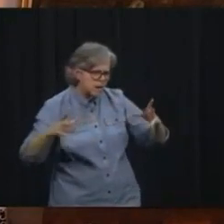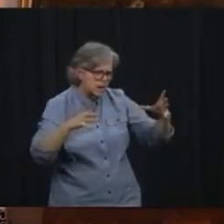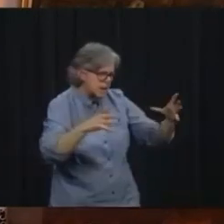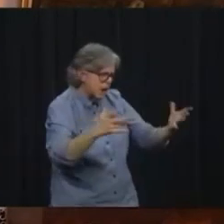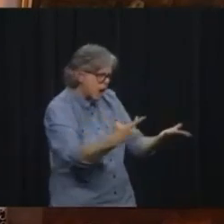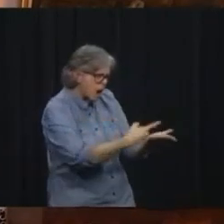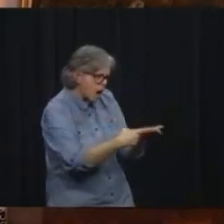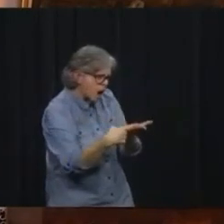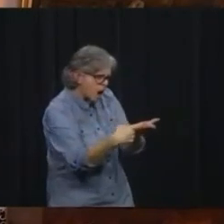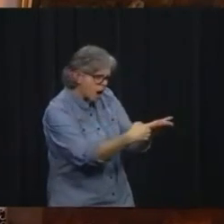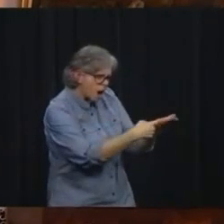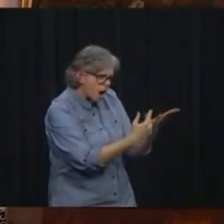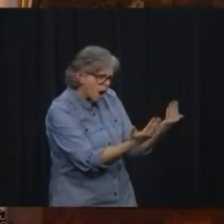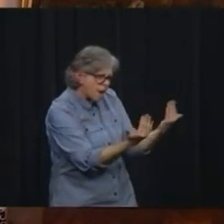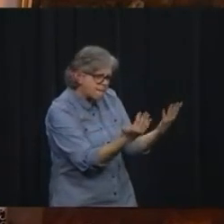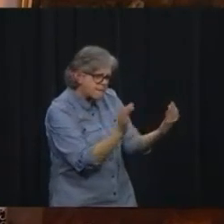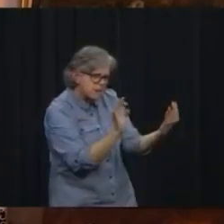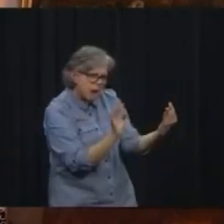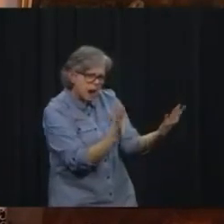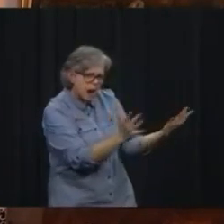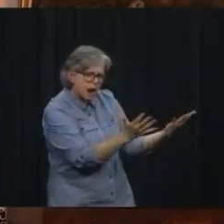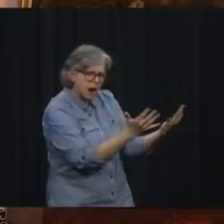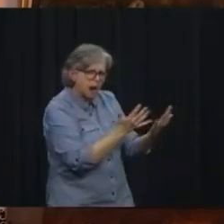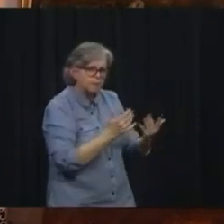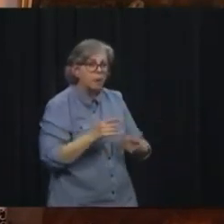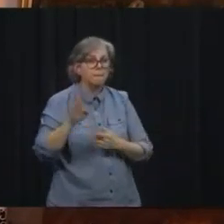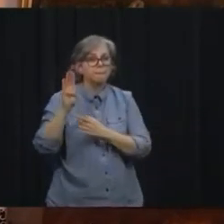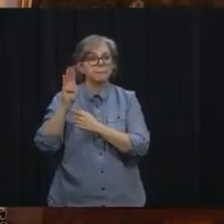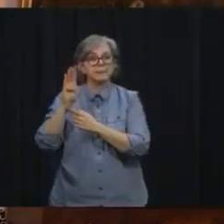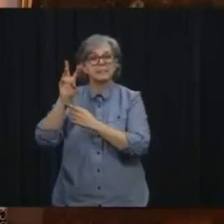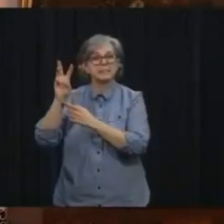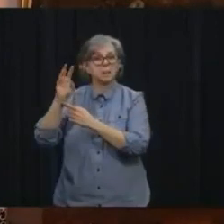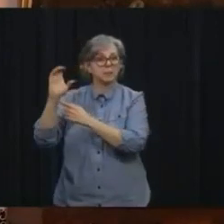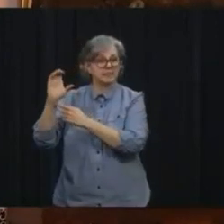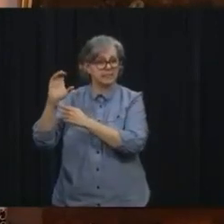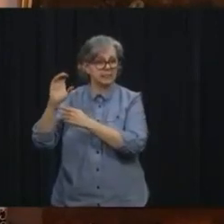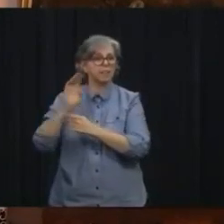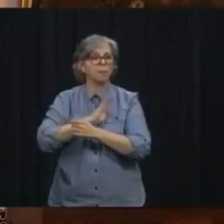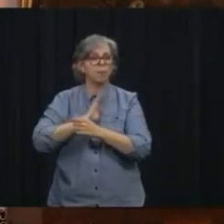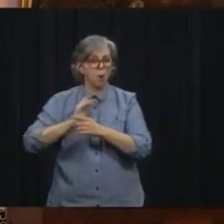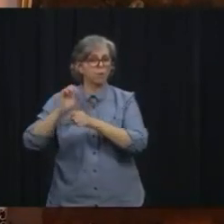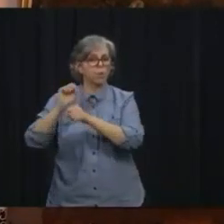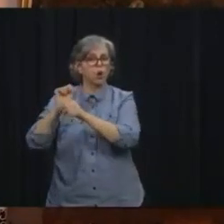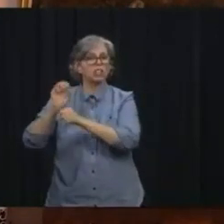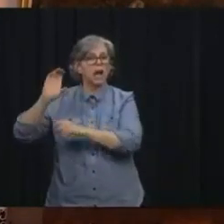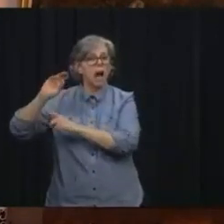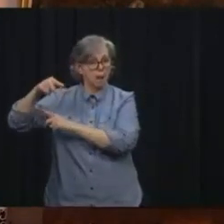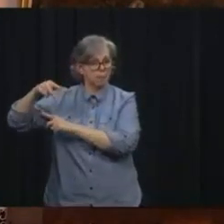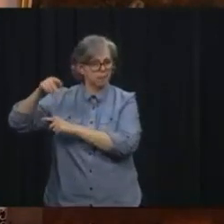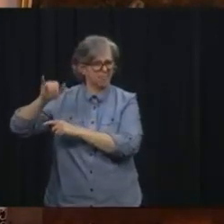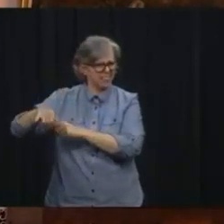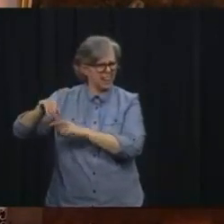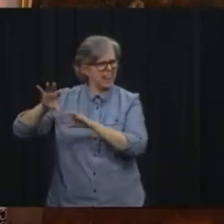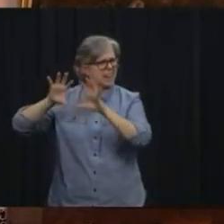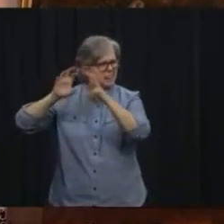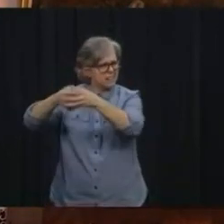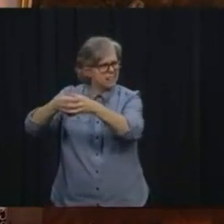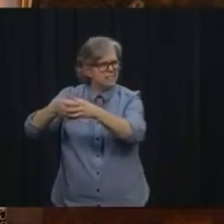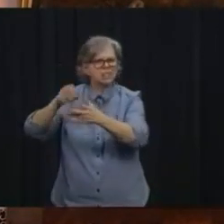balance, which is the tough task that the governor has, the tough decision-making process the governor has.